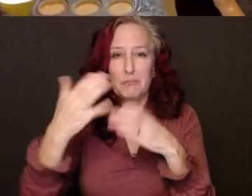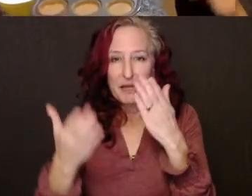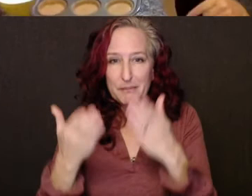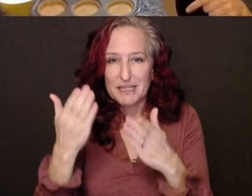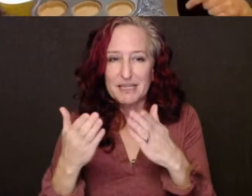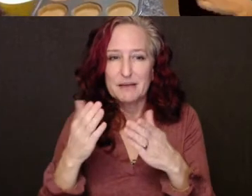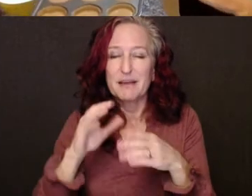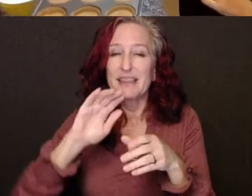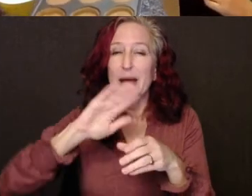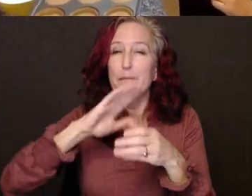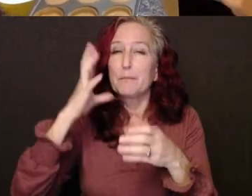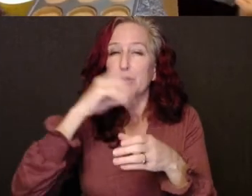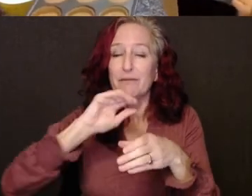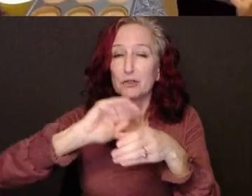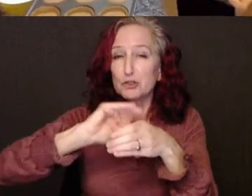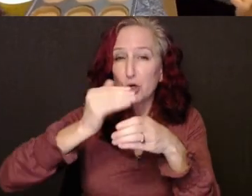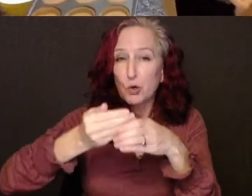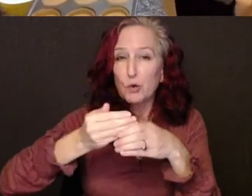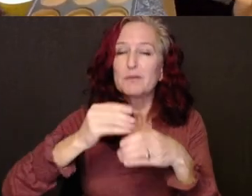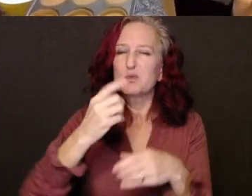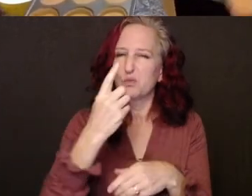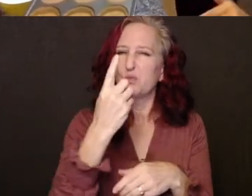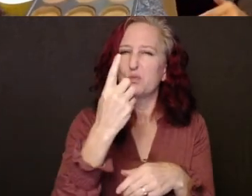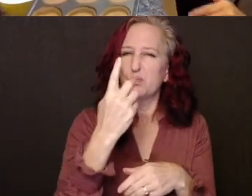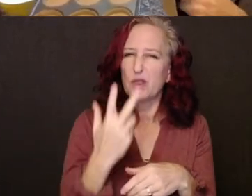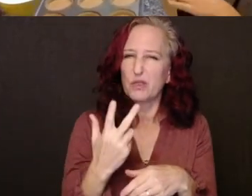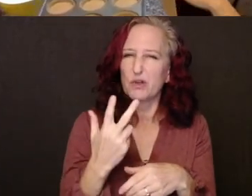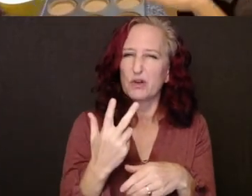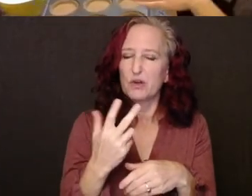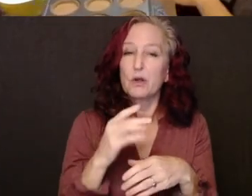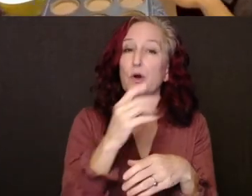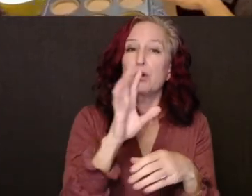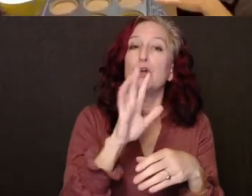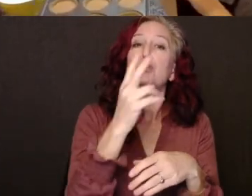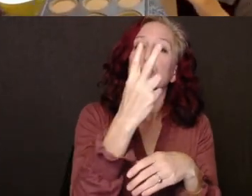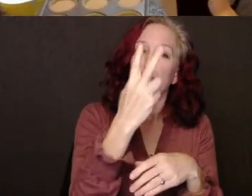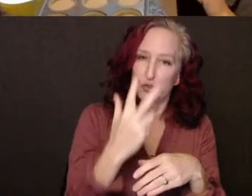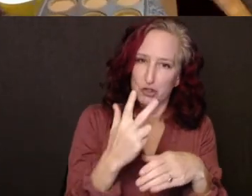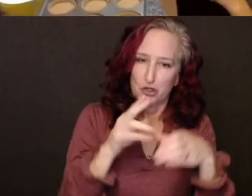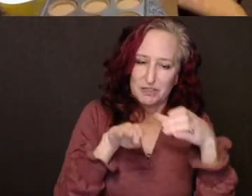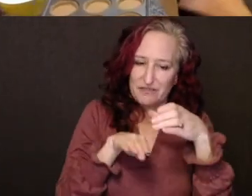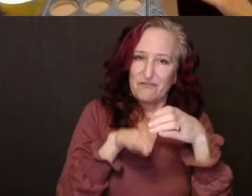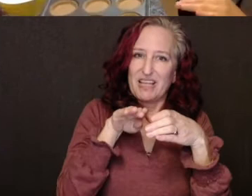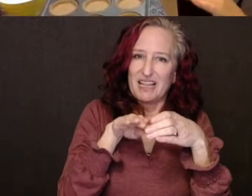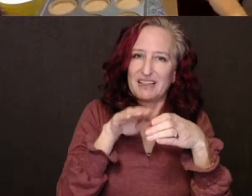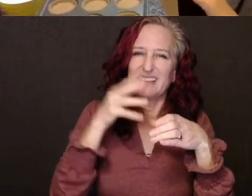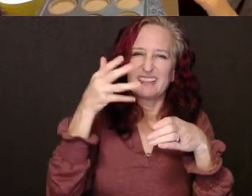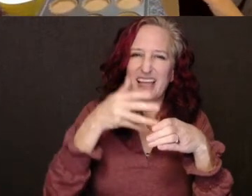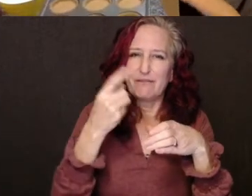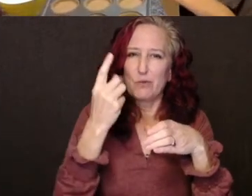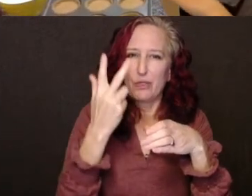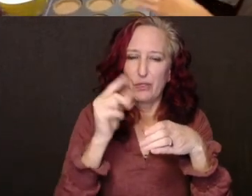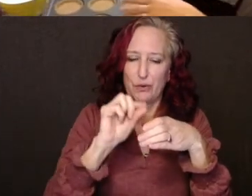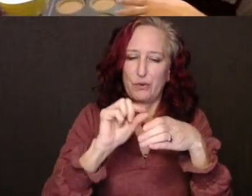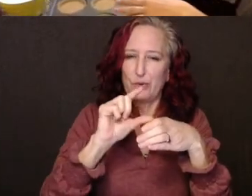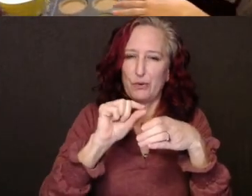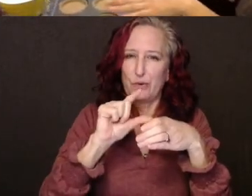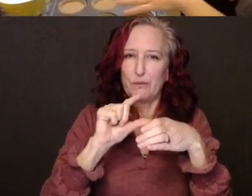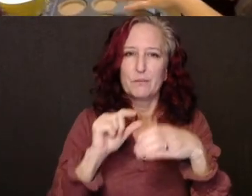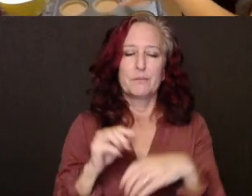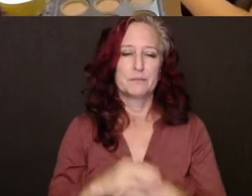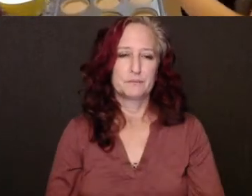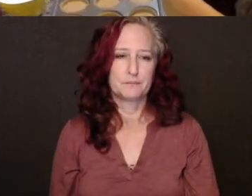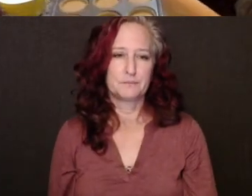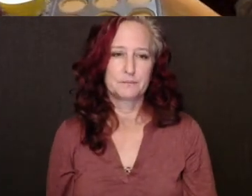be about 1/3 to 3/4 of the way full. I think 3/4 would be a little too much. You